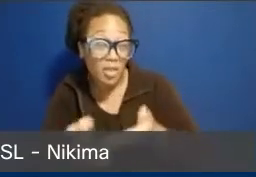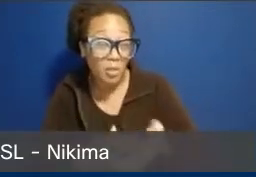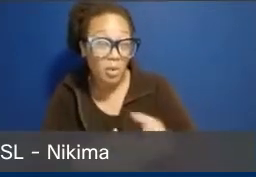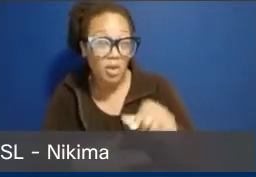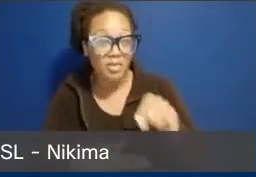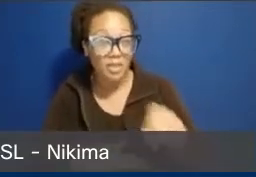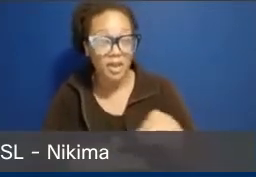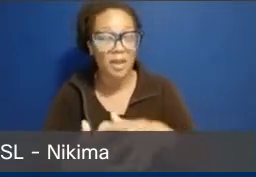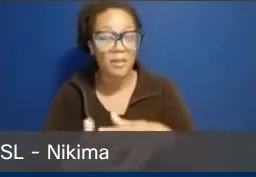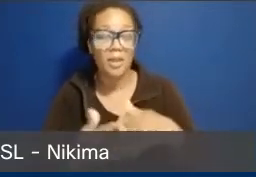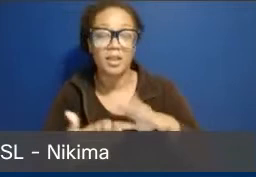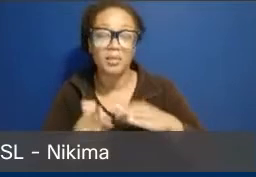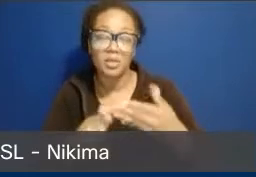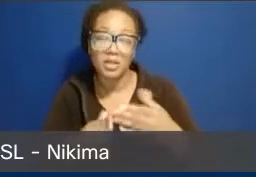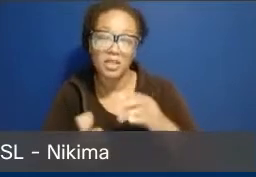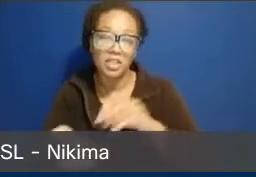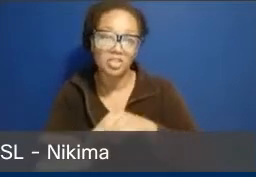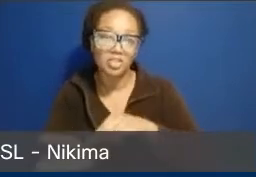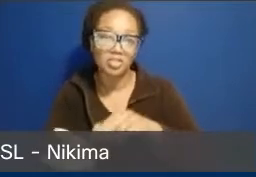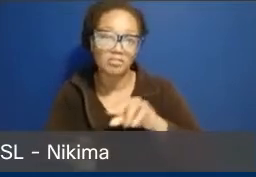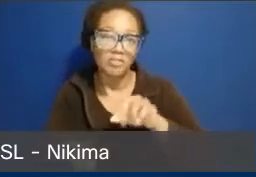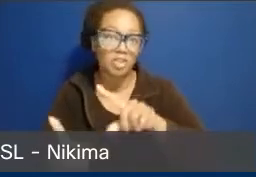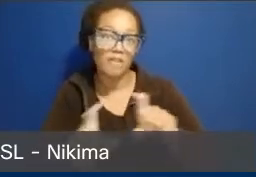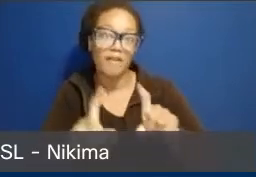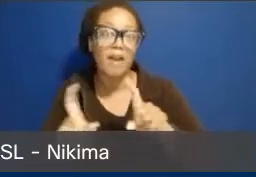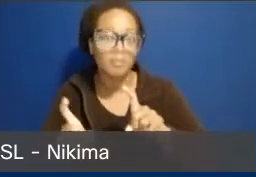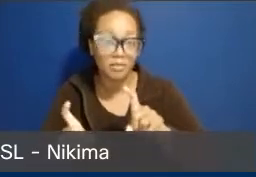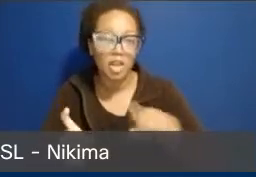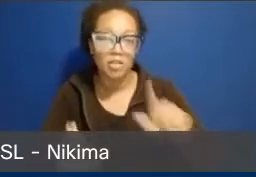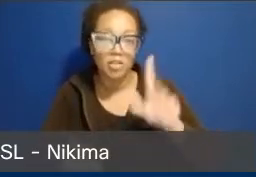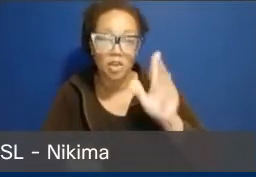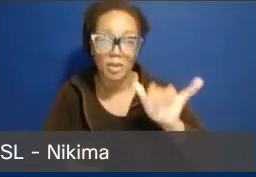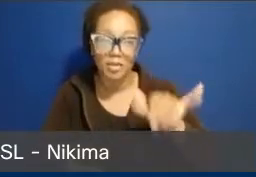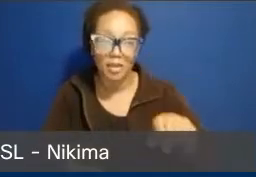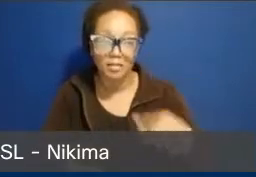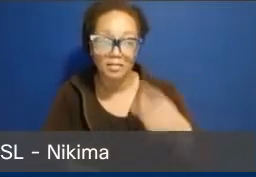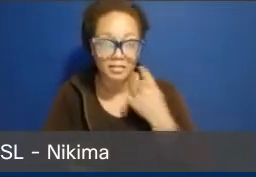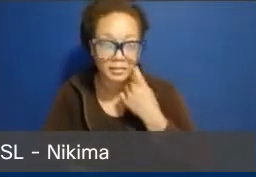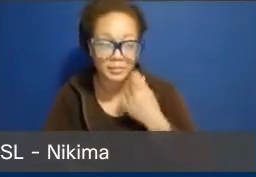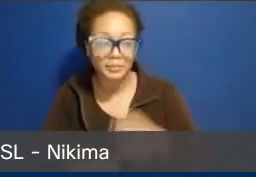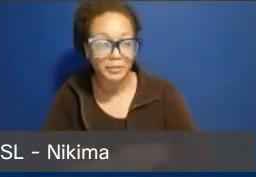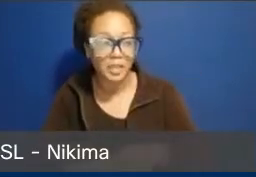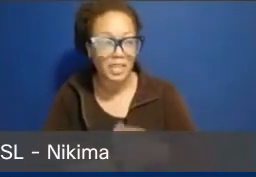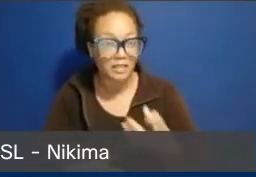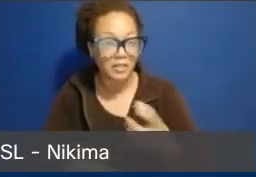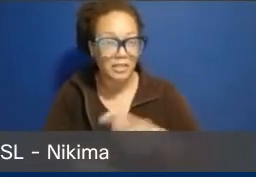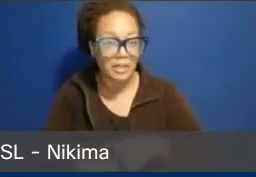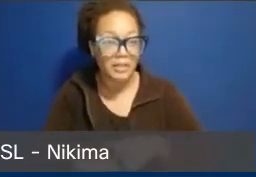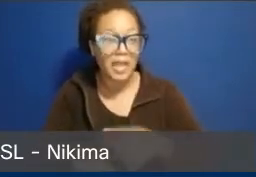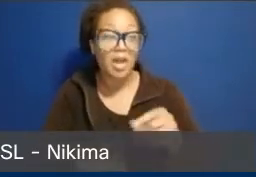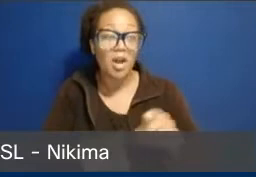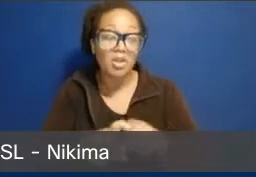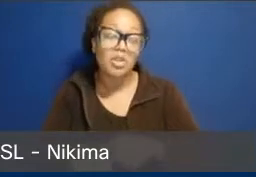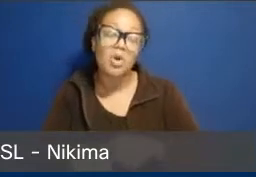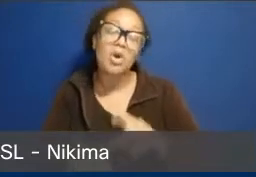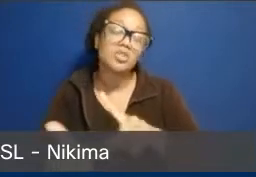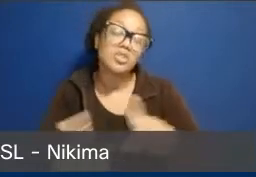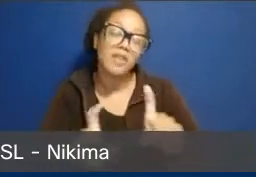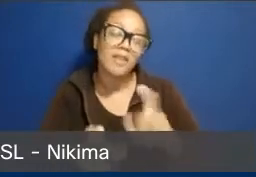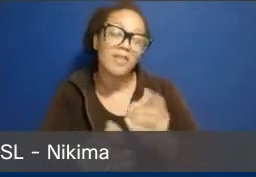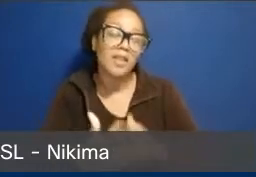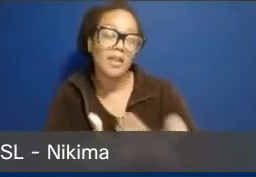mentioned several times now. We also collected in the Survey of Income and Program